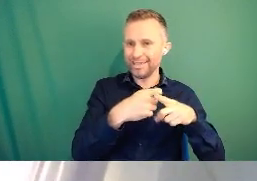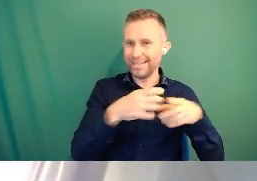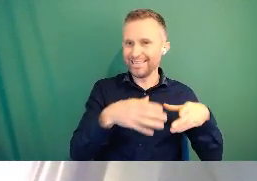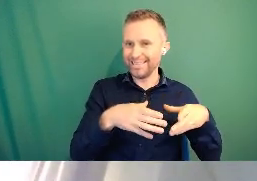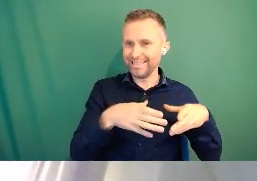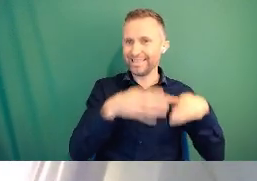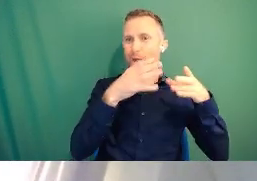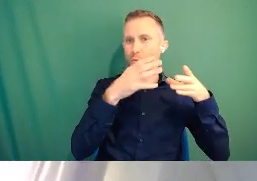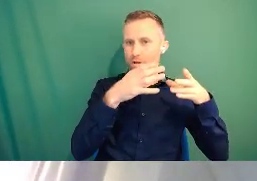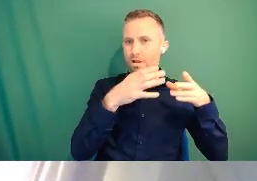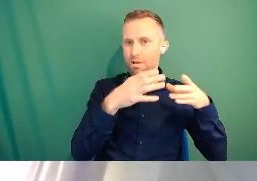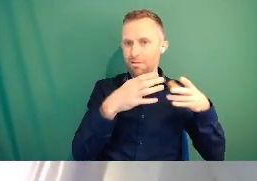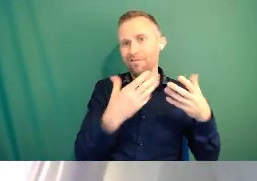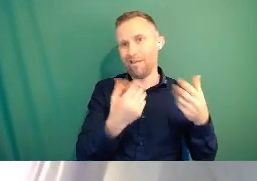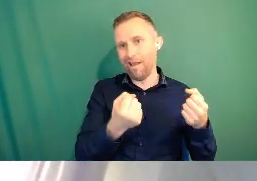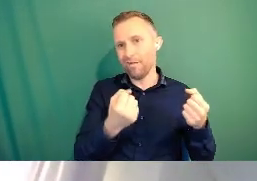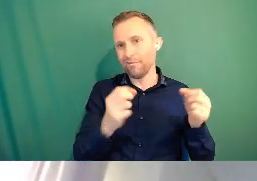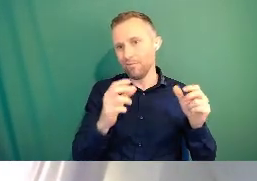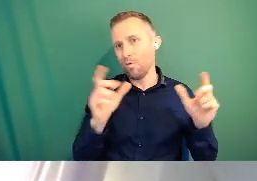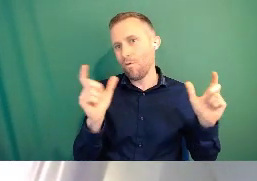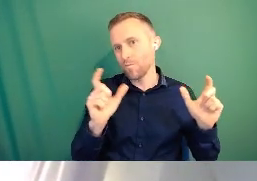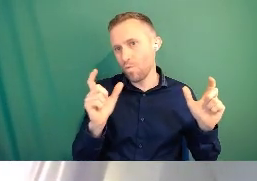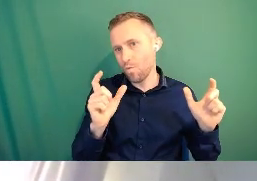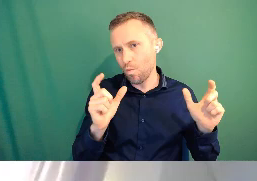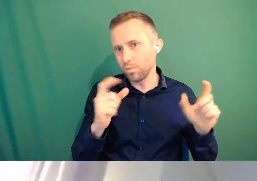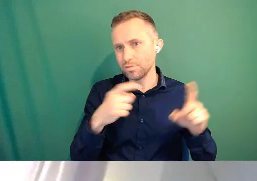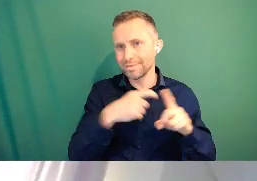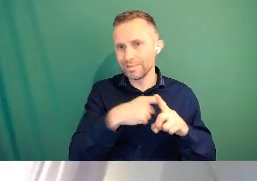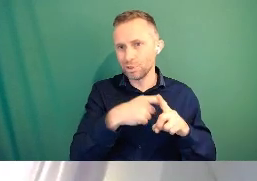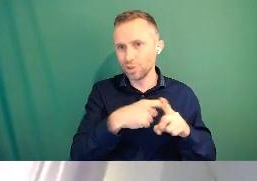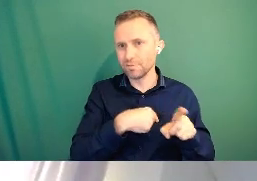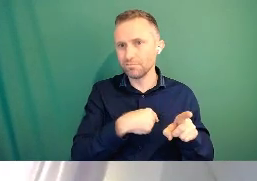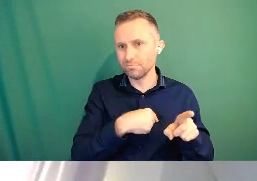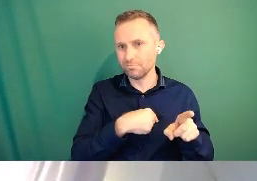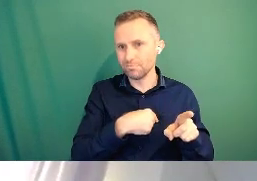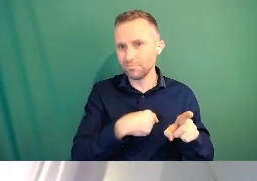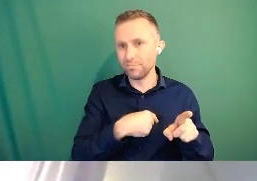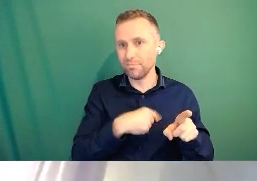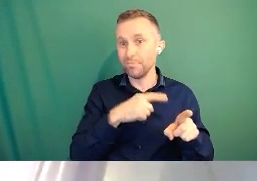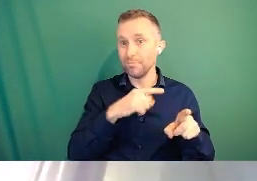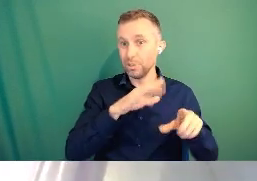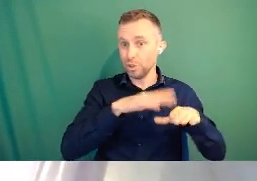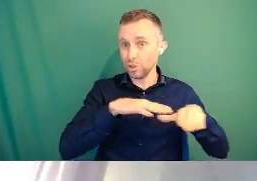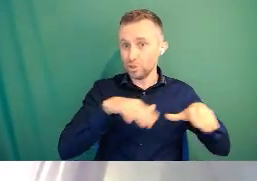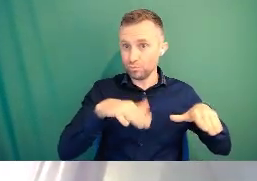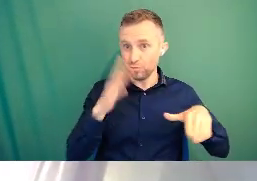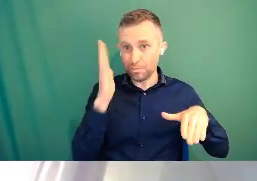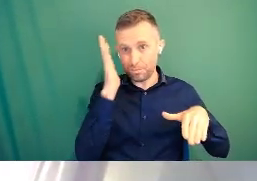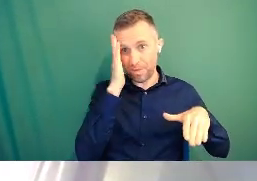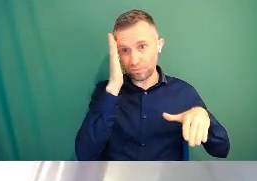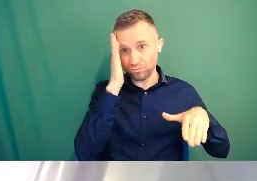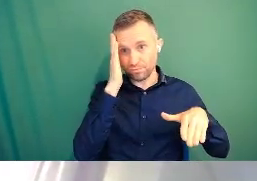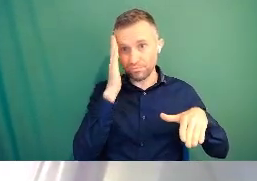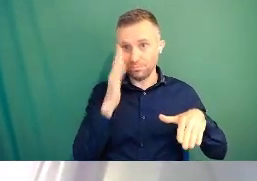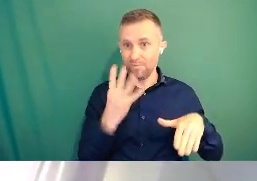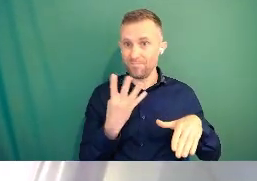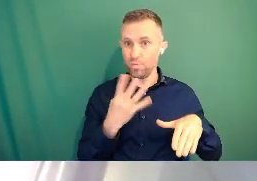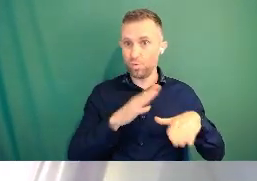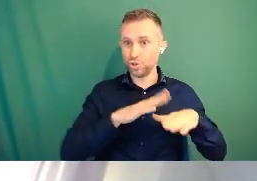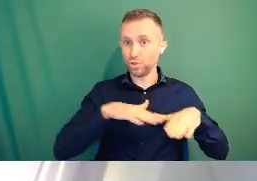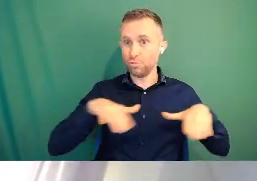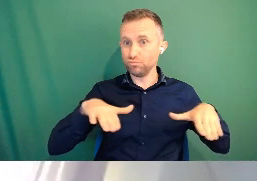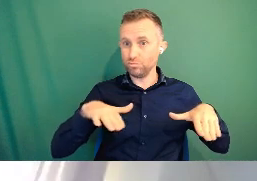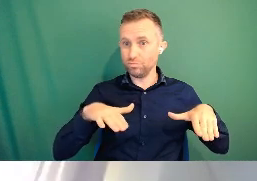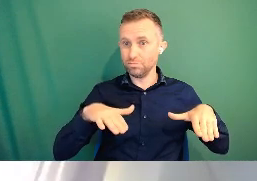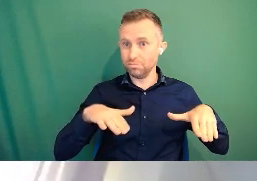is home to the kitchen, as you probably would be able to guess, but also the children's bedrooms. So you've got